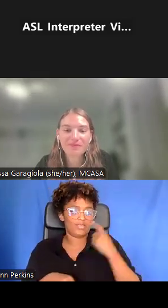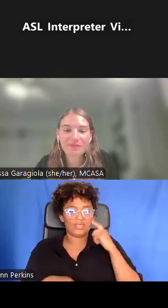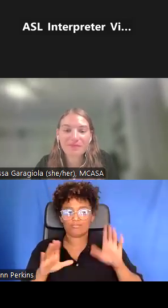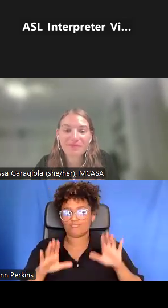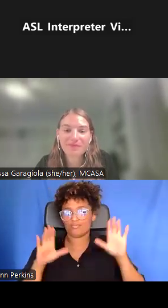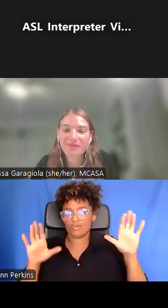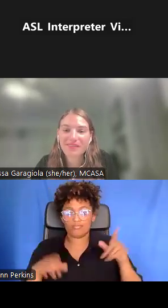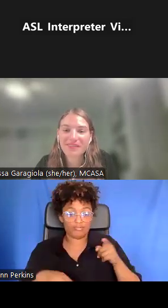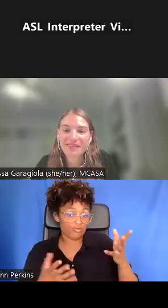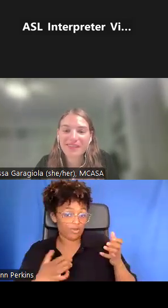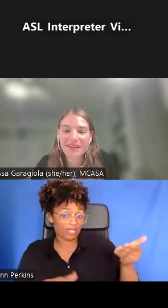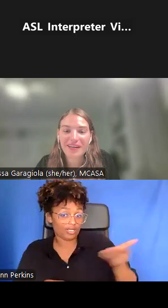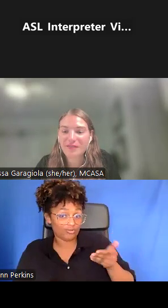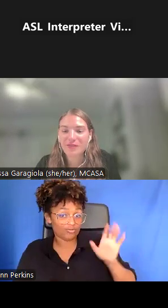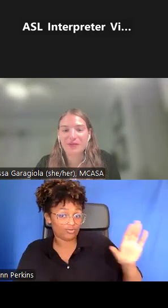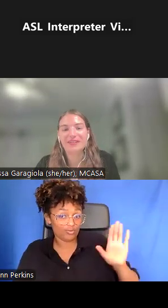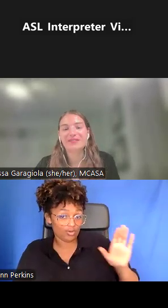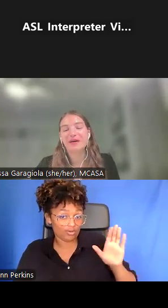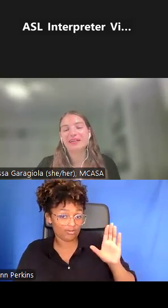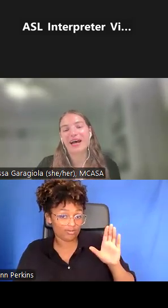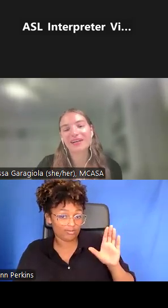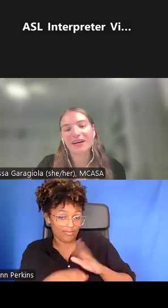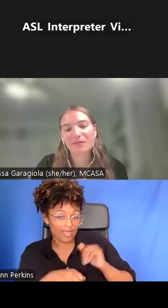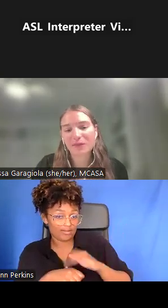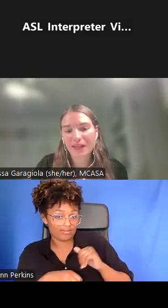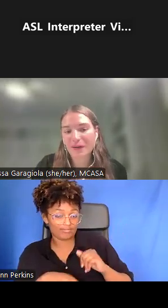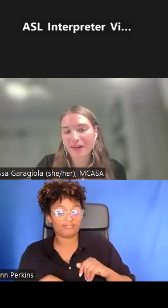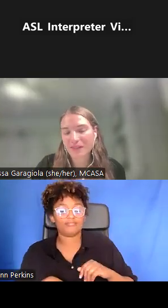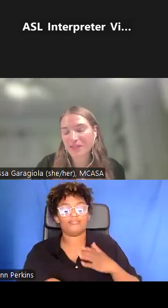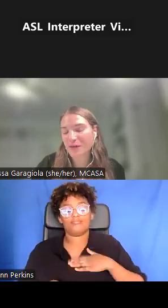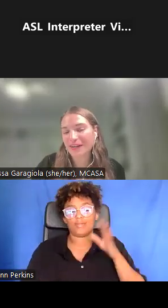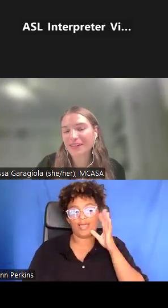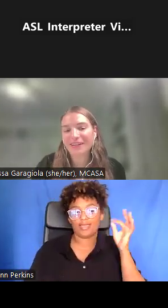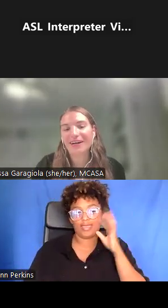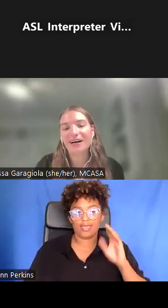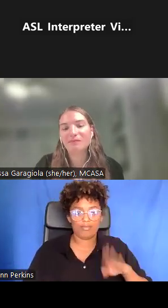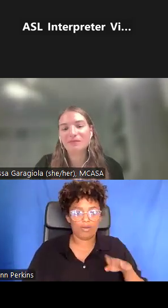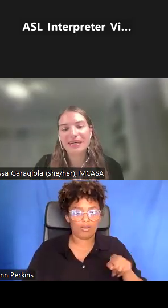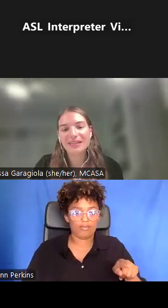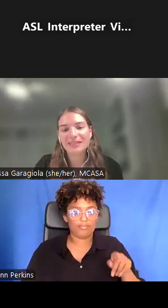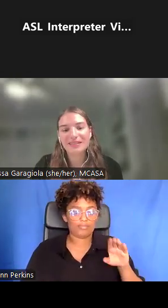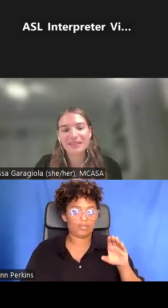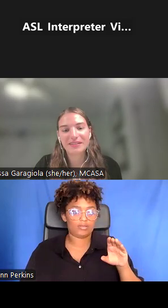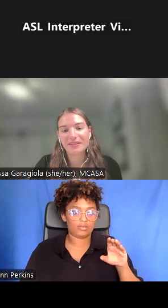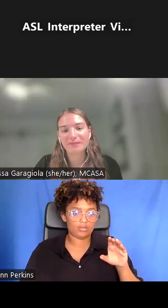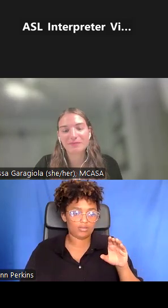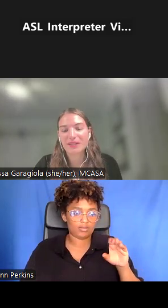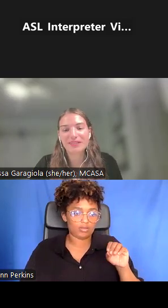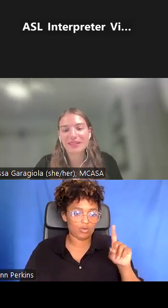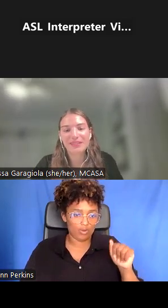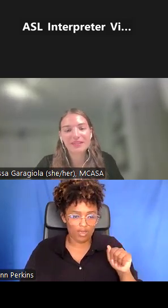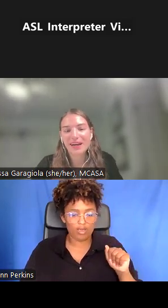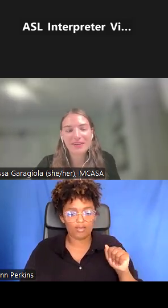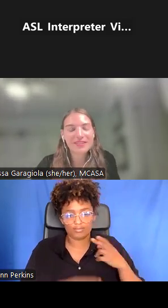introduce your pet and then I'll introduce Cinco? Sure. So my cat is the one at the bottom, that's Coda. And he